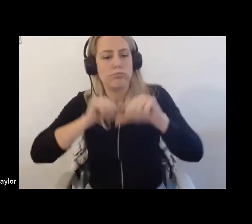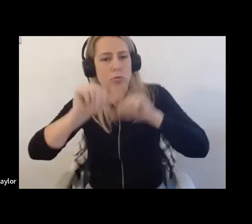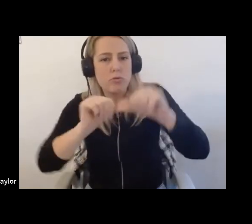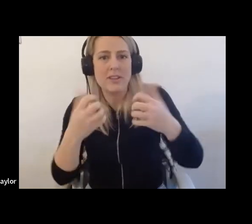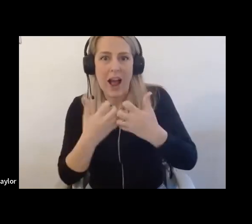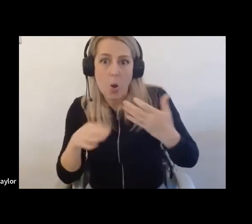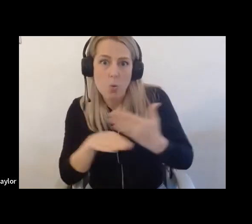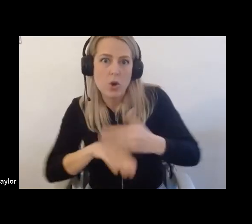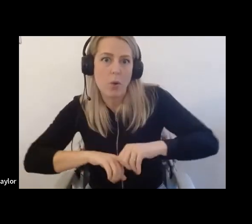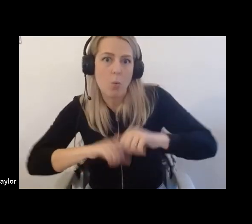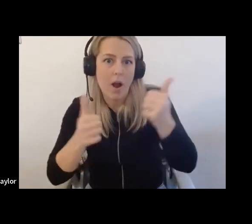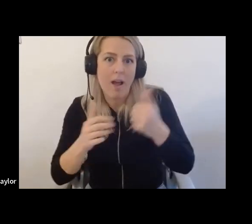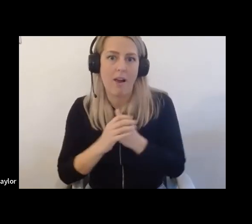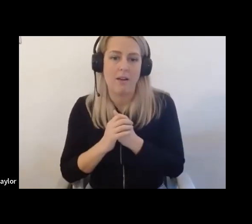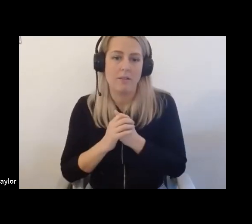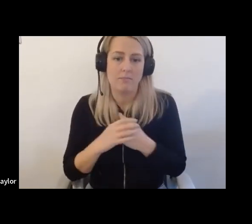from colleagues. Thank you.